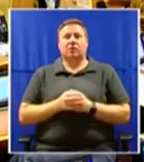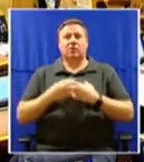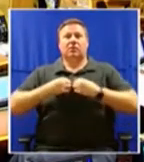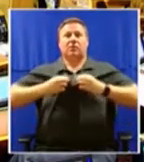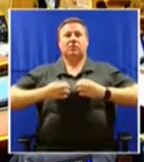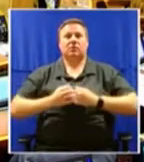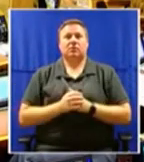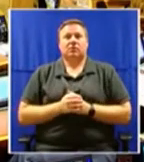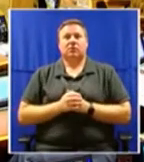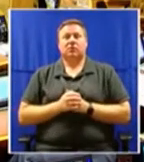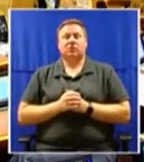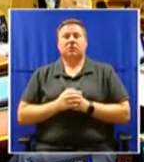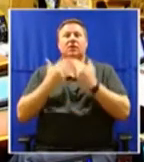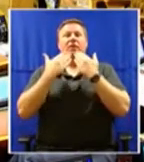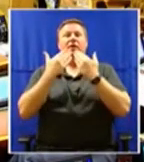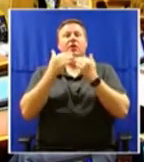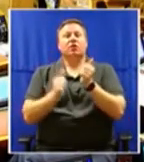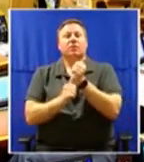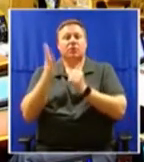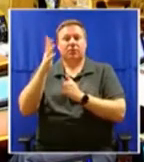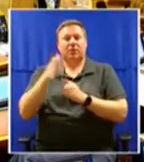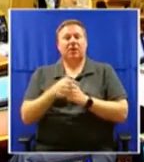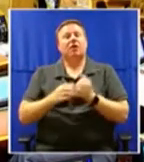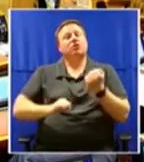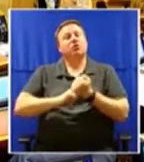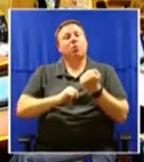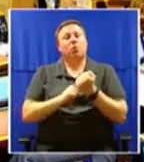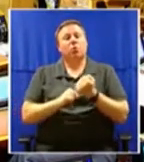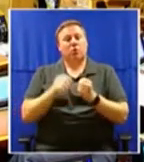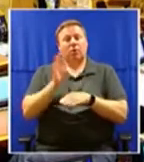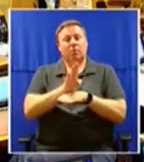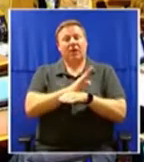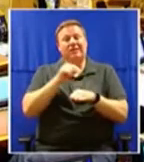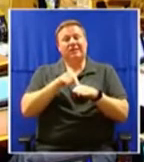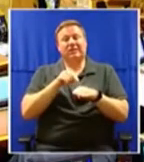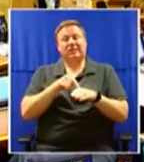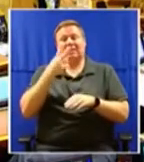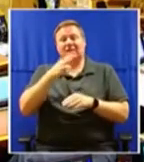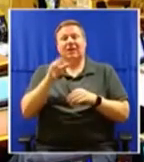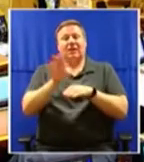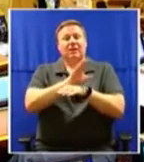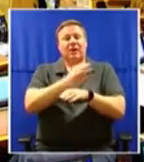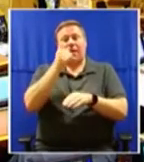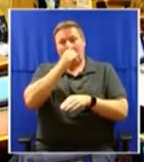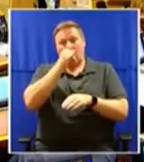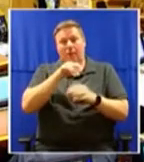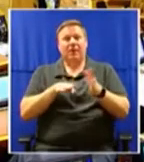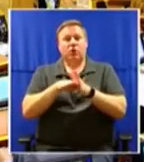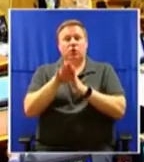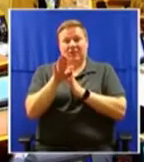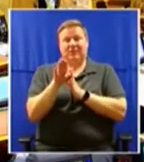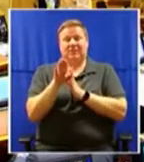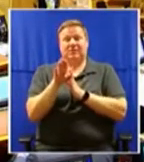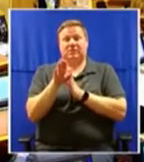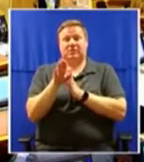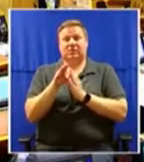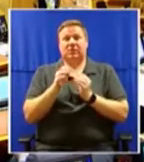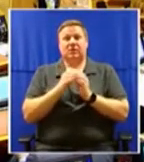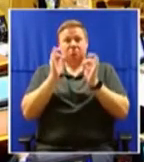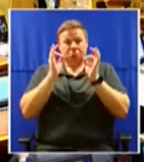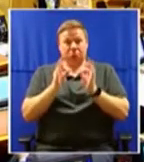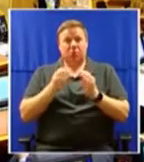Thank you, Deputy Speaker. Deputy Speaker, the ACDP supports this bill. We have seen cybercrime increasing dramatically, particularly